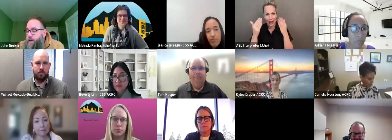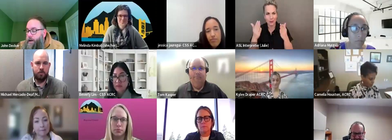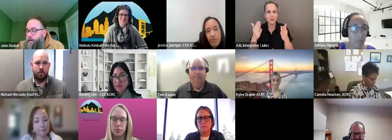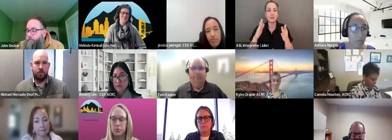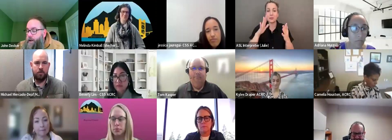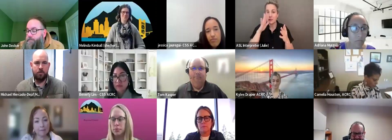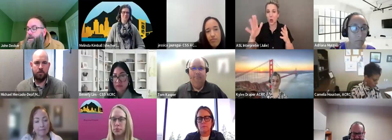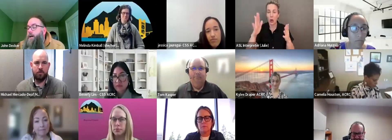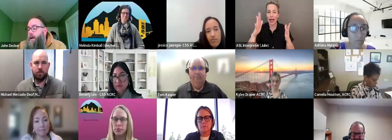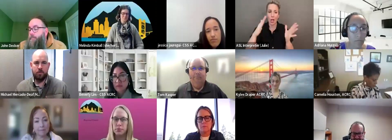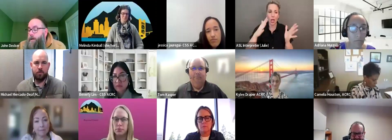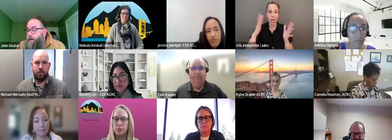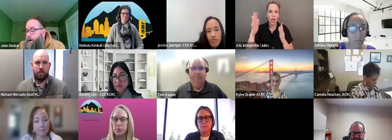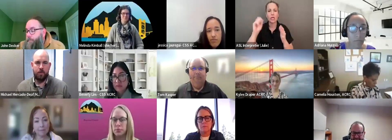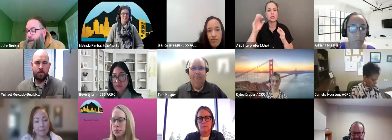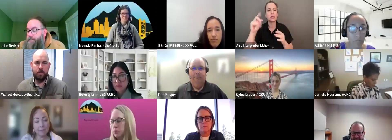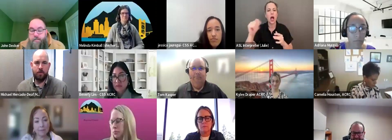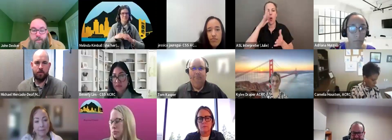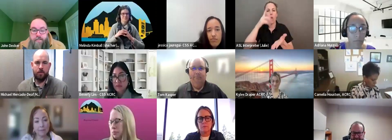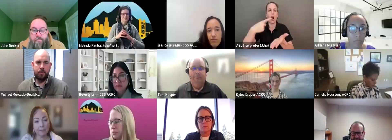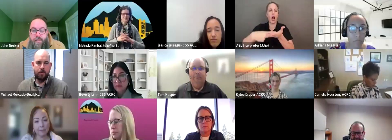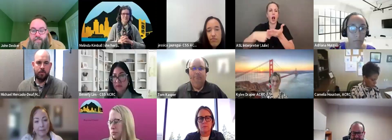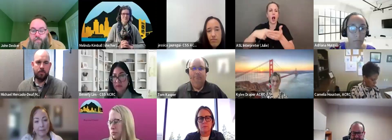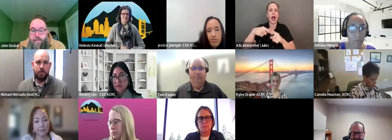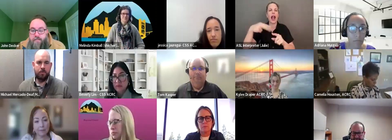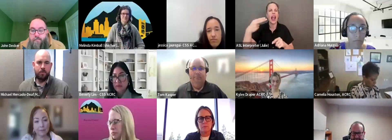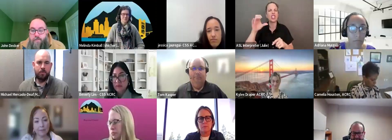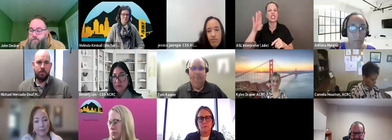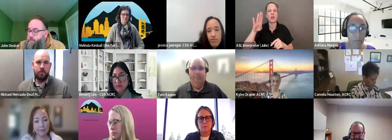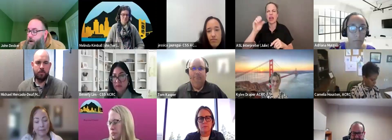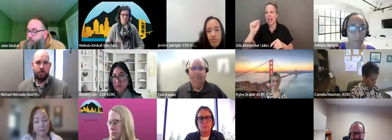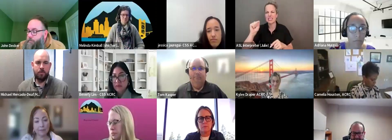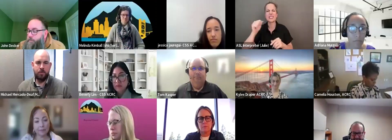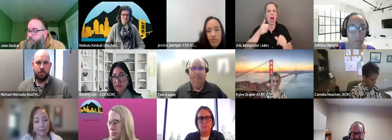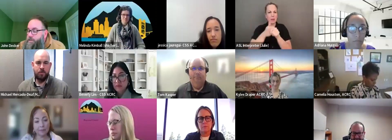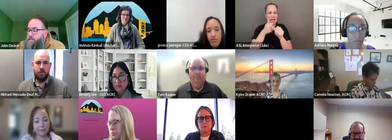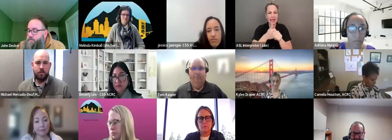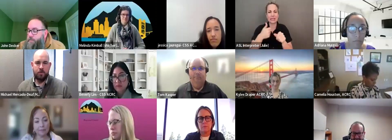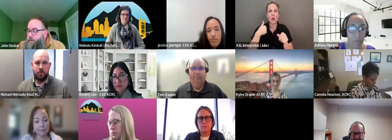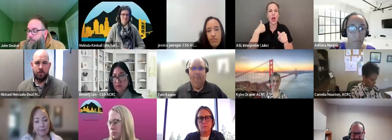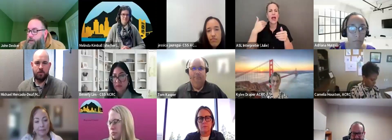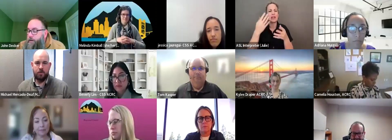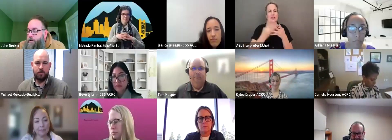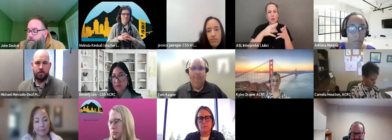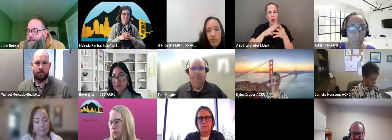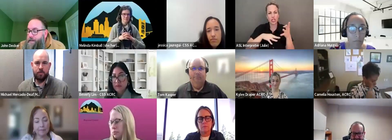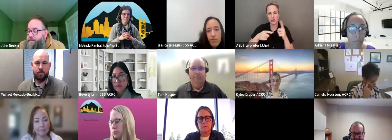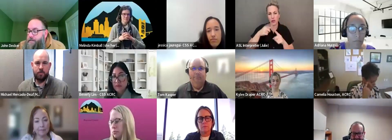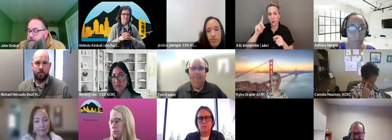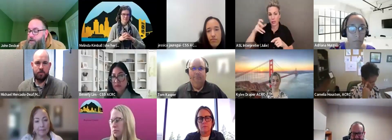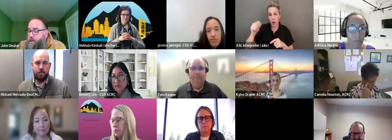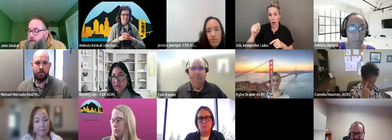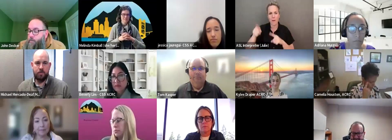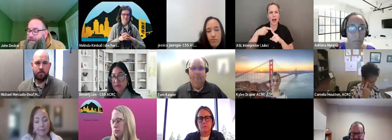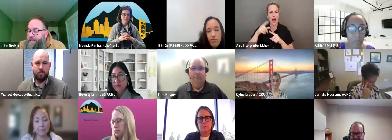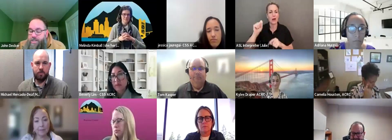into, we're going to have Scott talk about HCBS updates. We got some new power or spreadsheets from the department on our status,